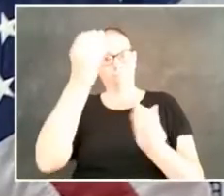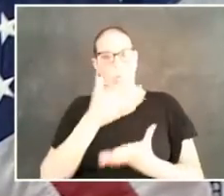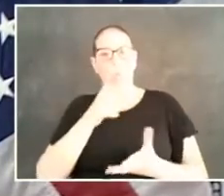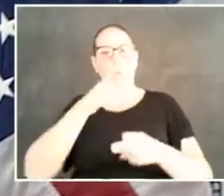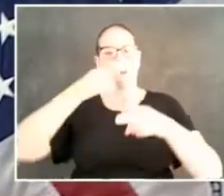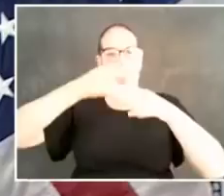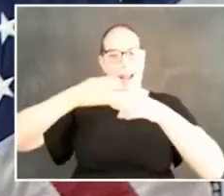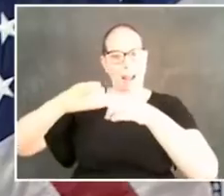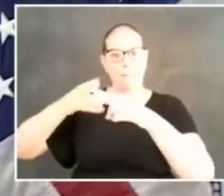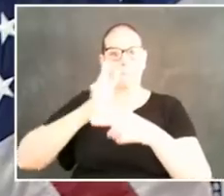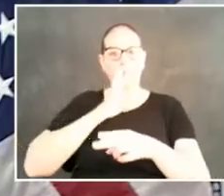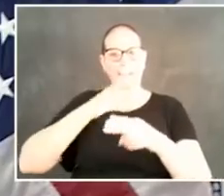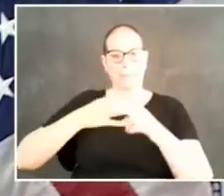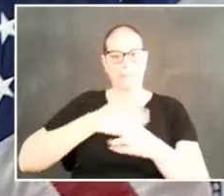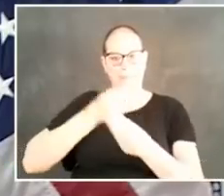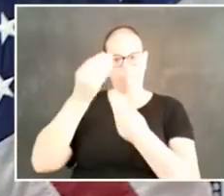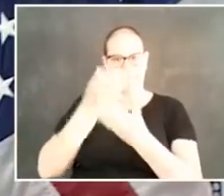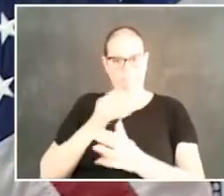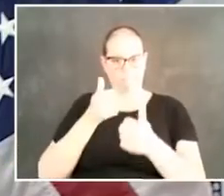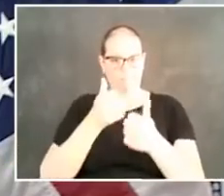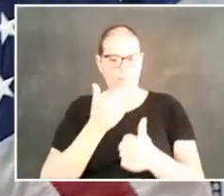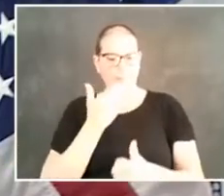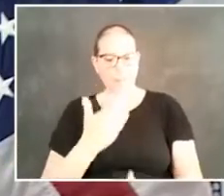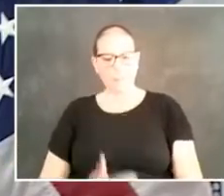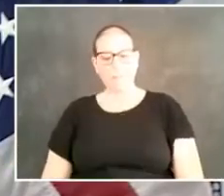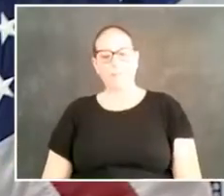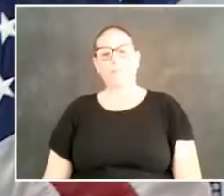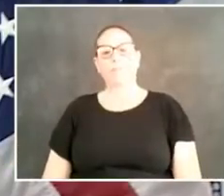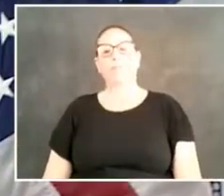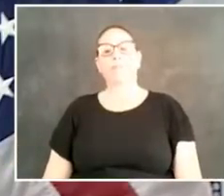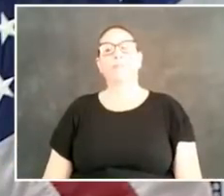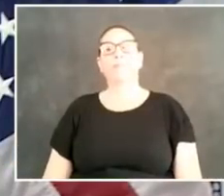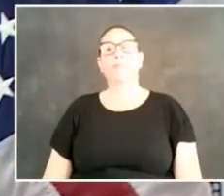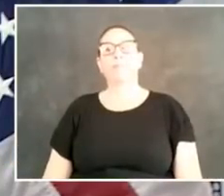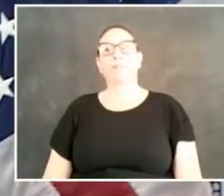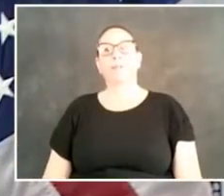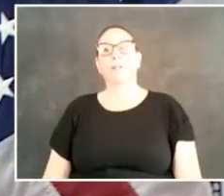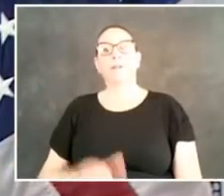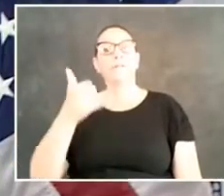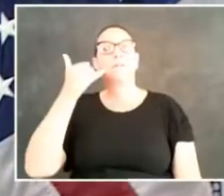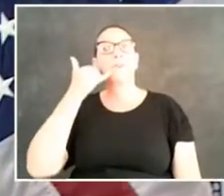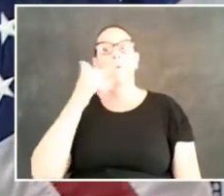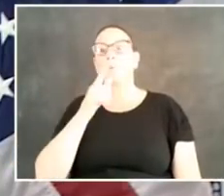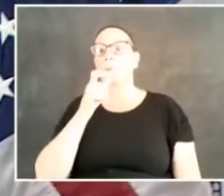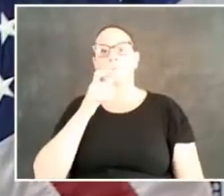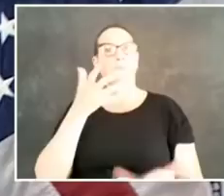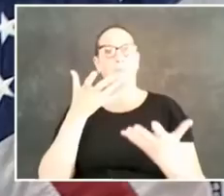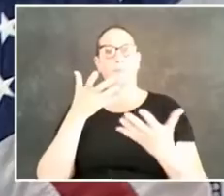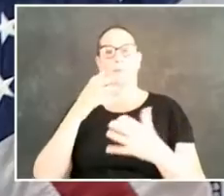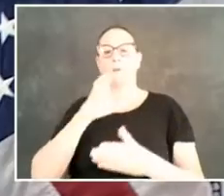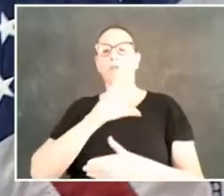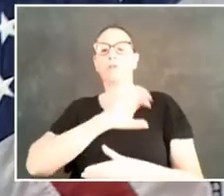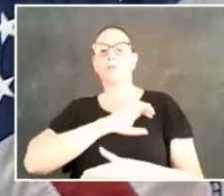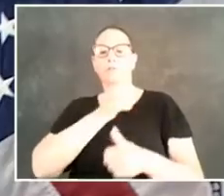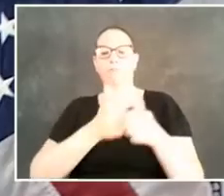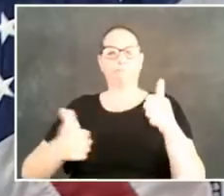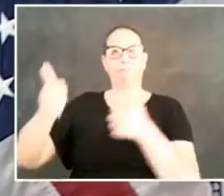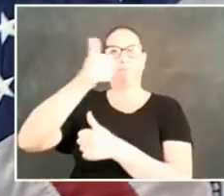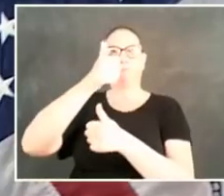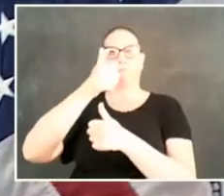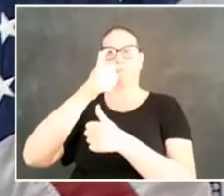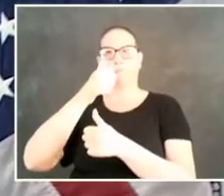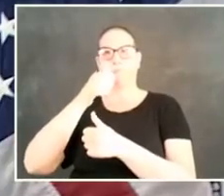now begin our Q&A. As a reminder, also on the line, we have Police Commissioner Shea, Health Commissioner Dr. Barbeau, Food Czar